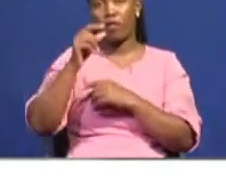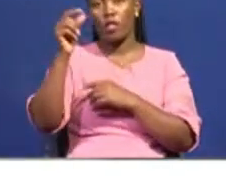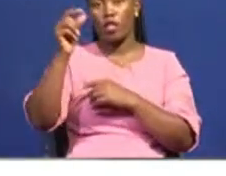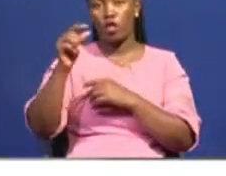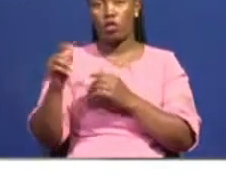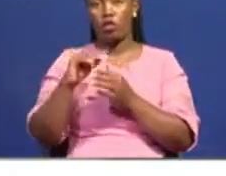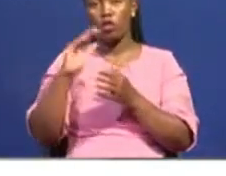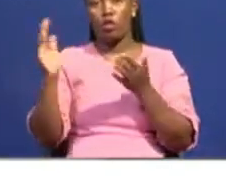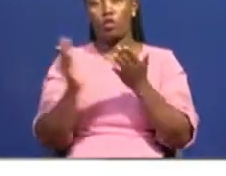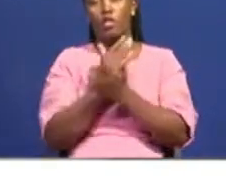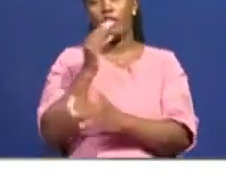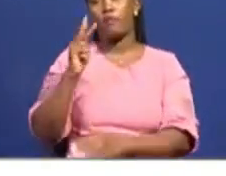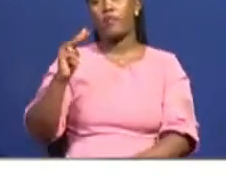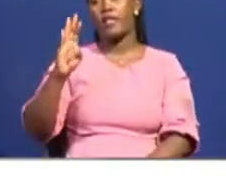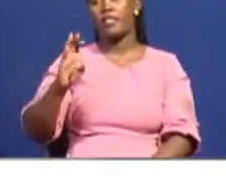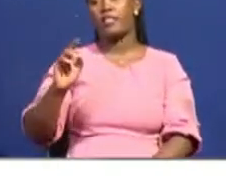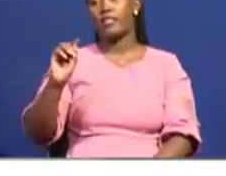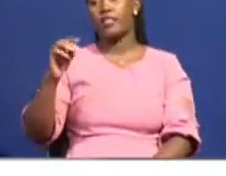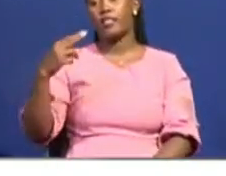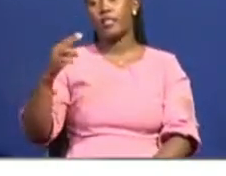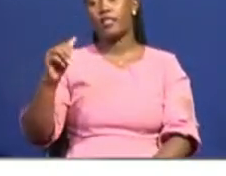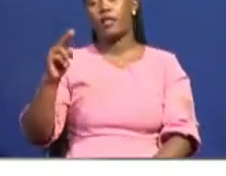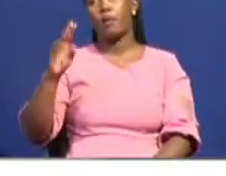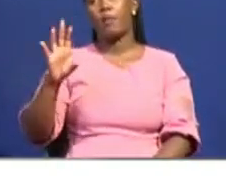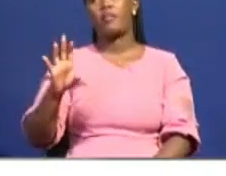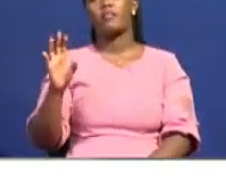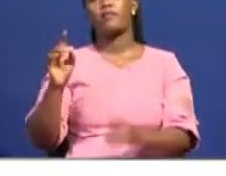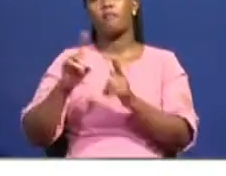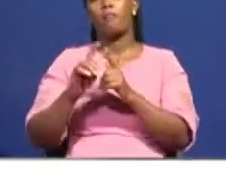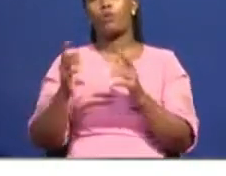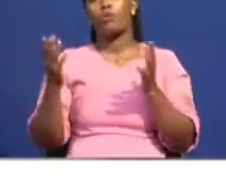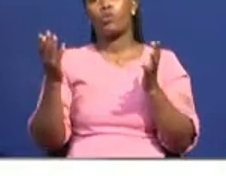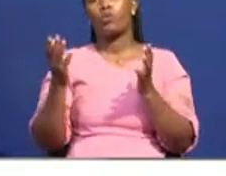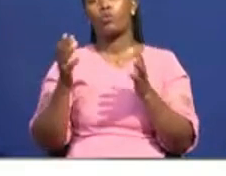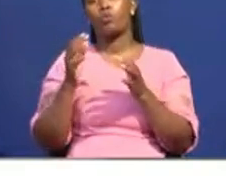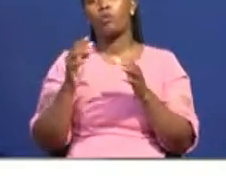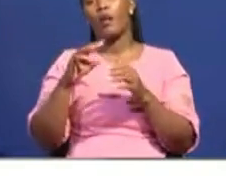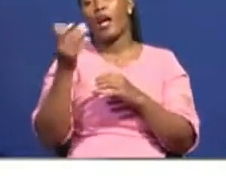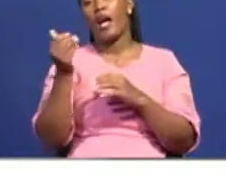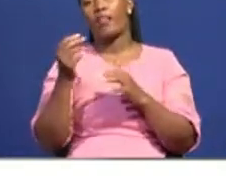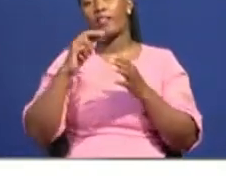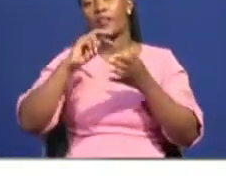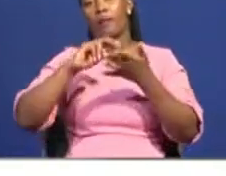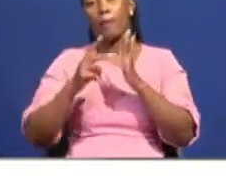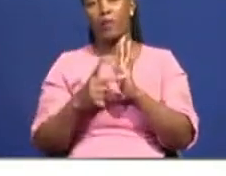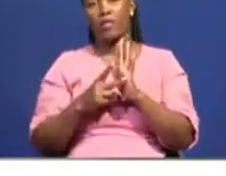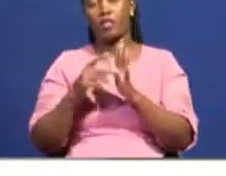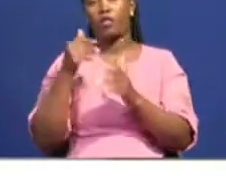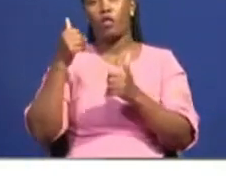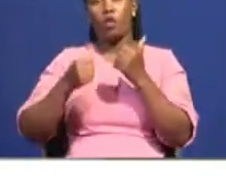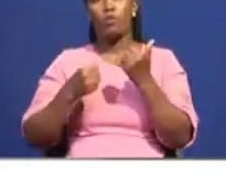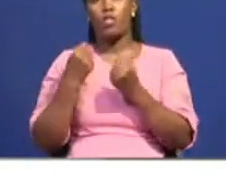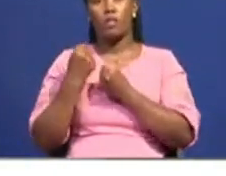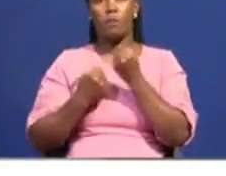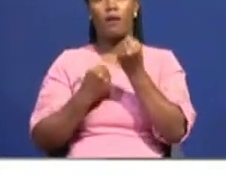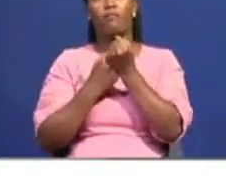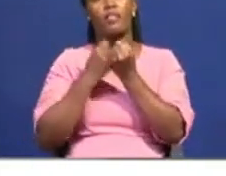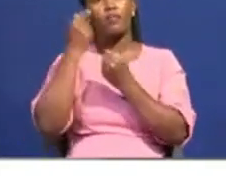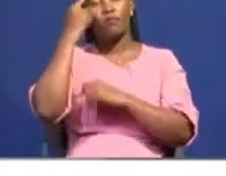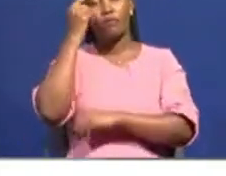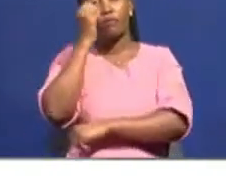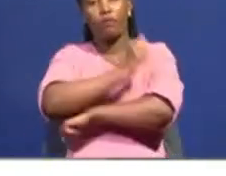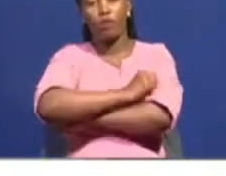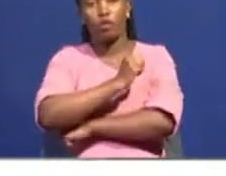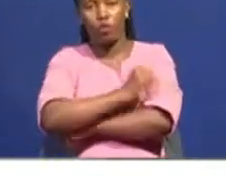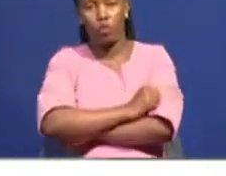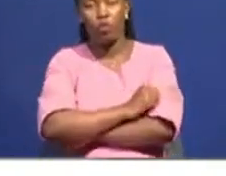carbon methane gas. Mm. And where possible, projects funded that can be funded for schools to do methane gas